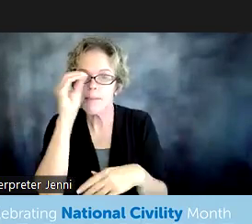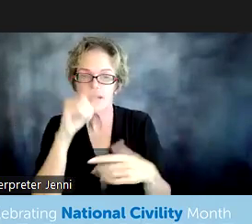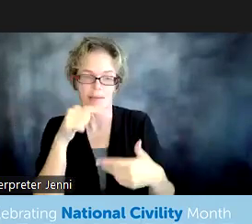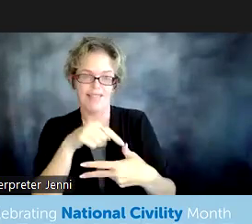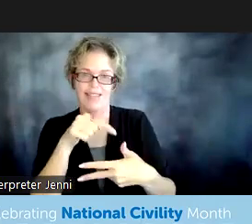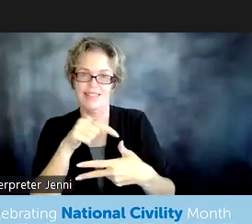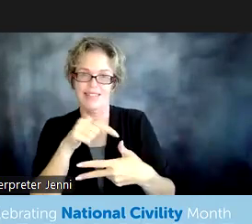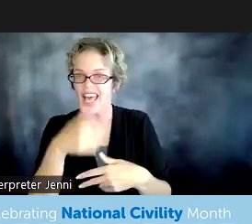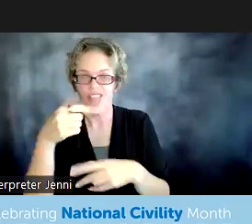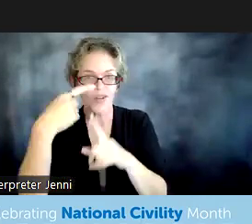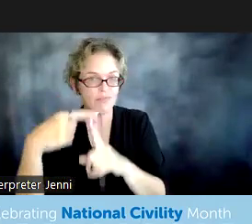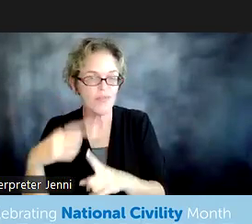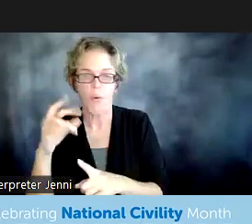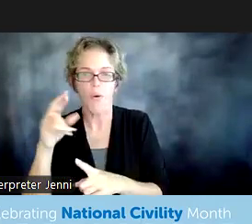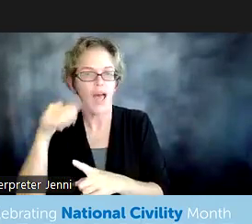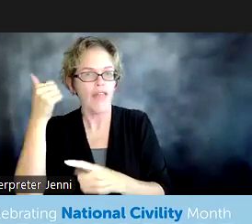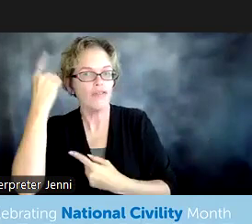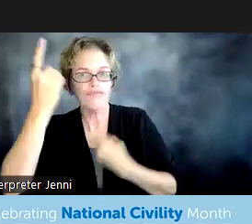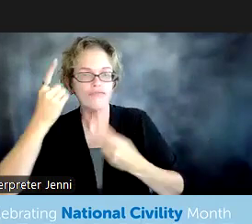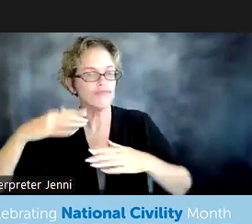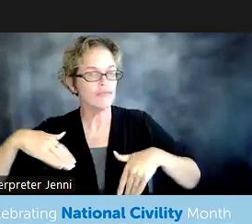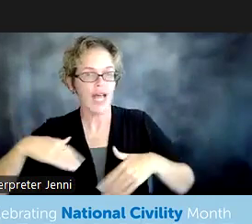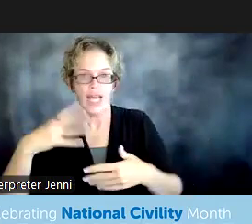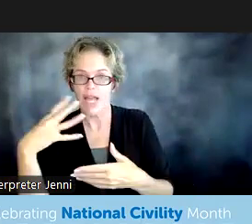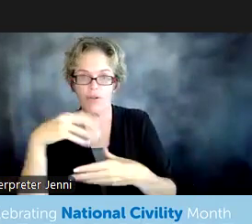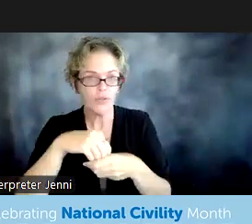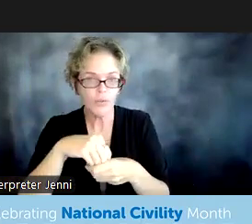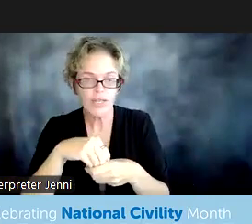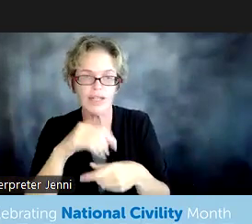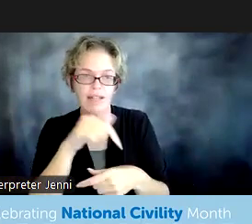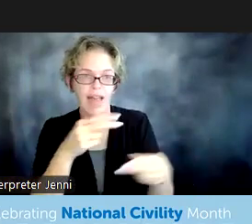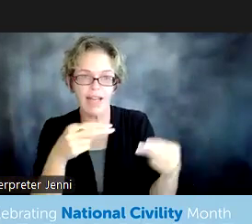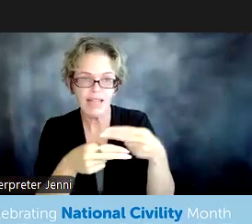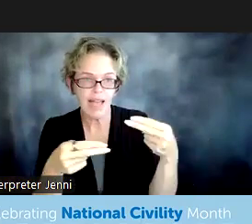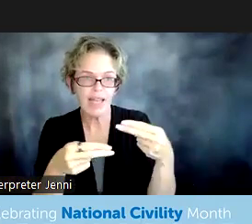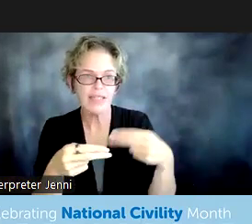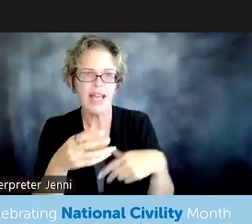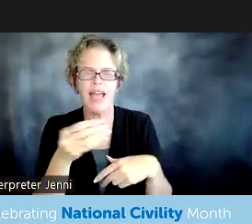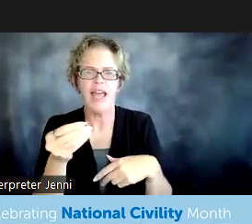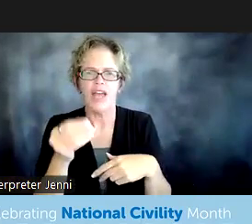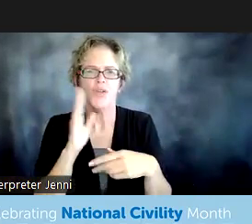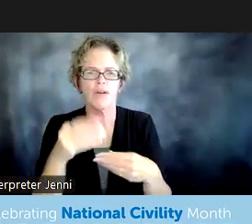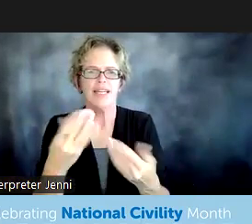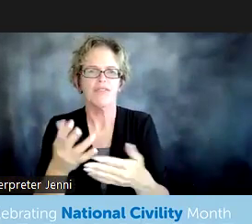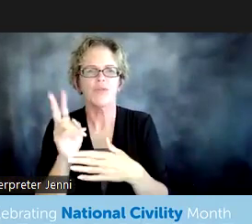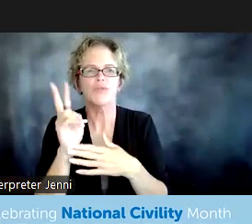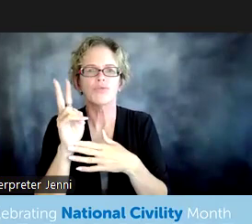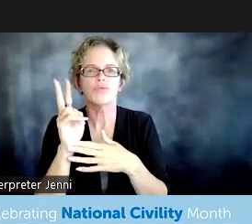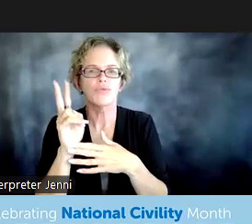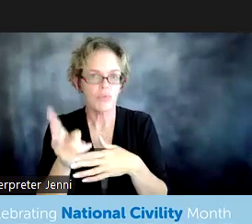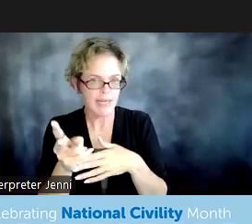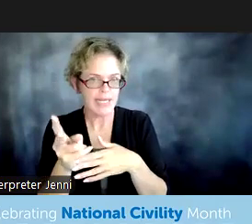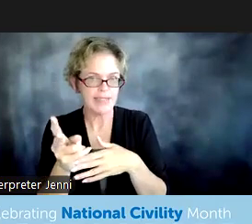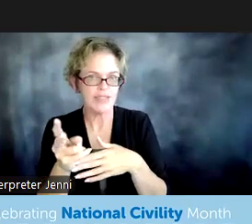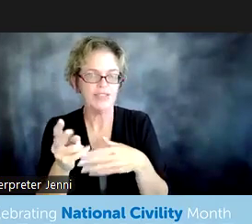pros or considerations that were not included in the slide deck? And then you guys will have 2 minutes